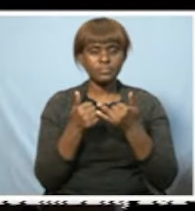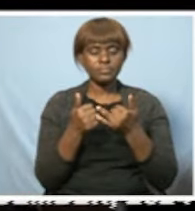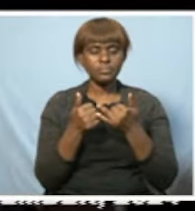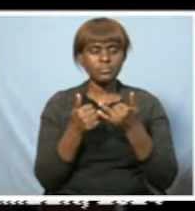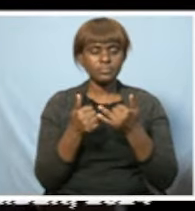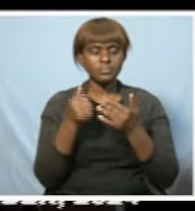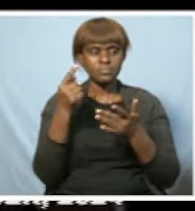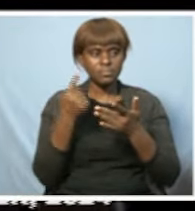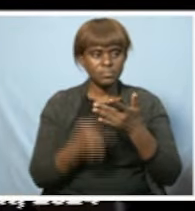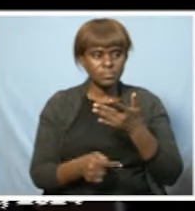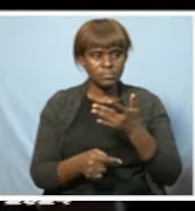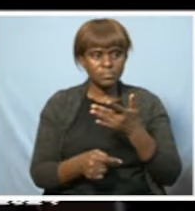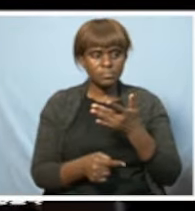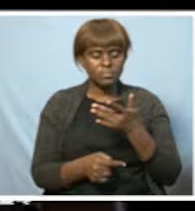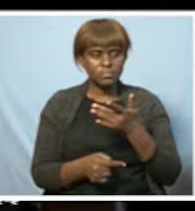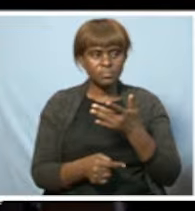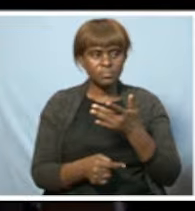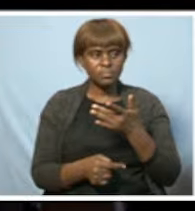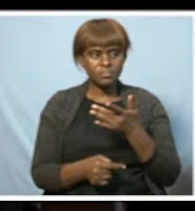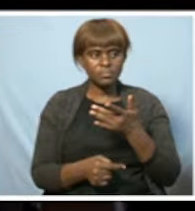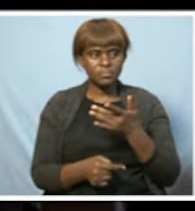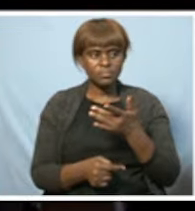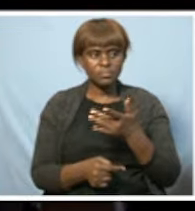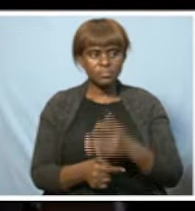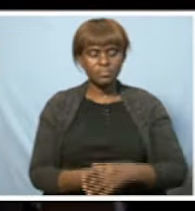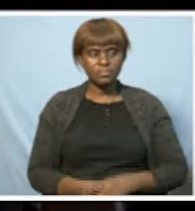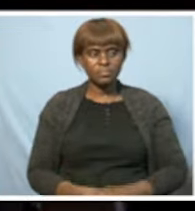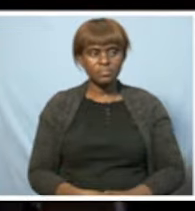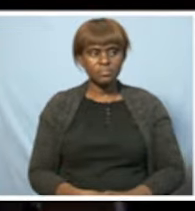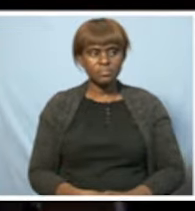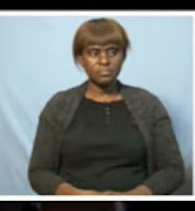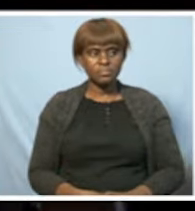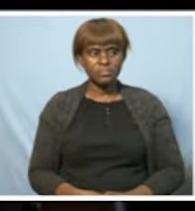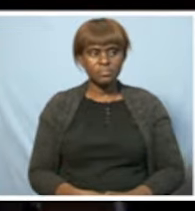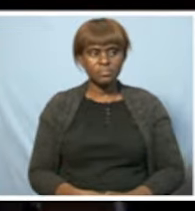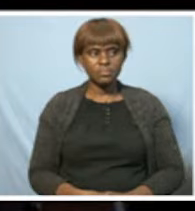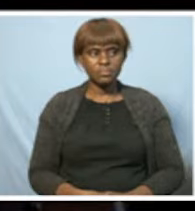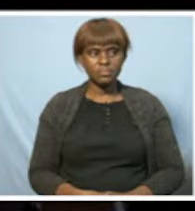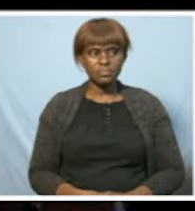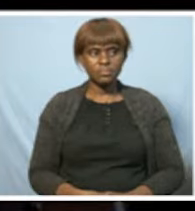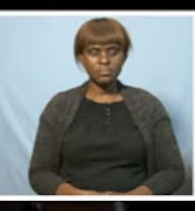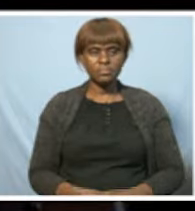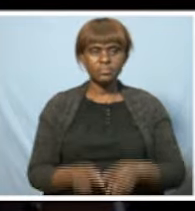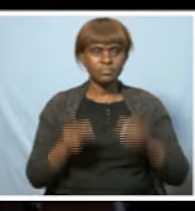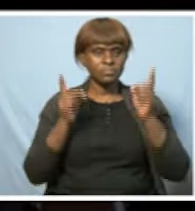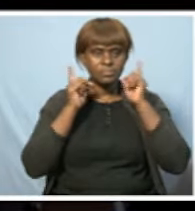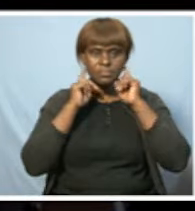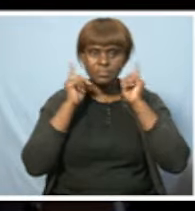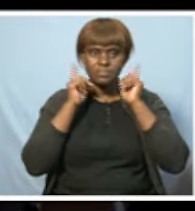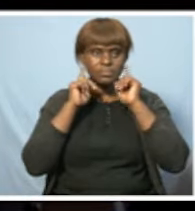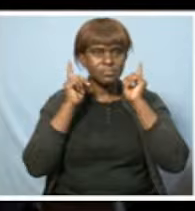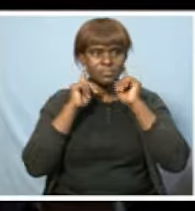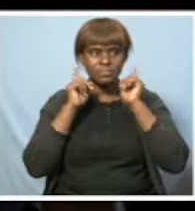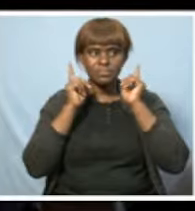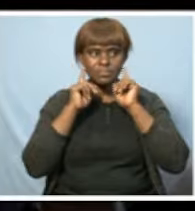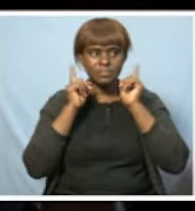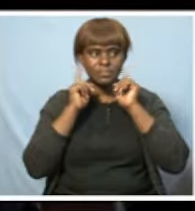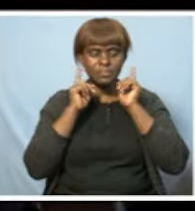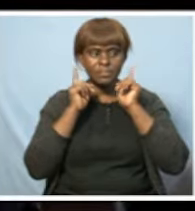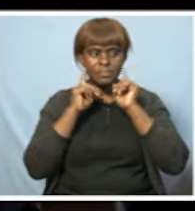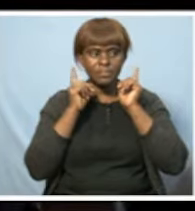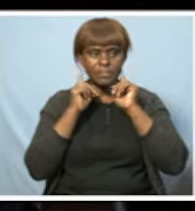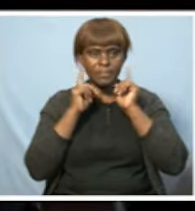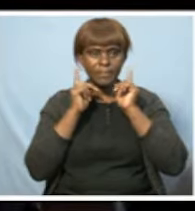right now, what we have discussed and what is best to do, if we actually had both ambulances